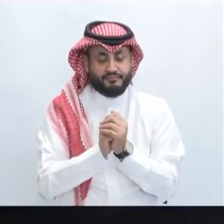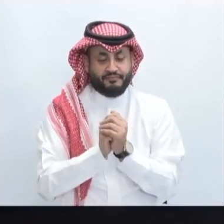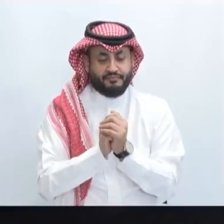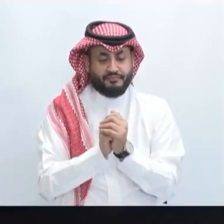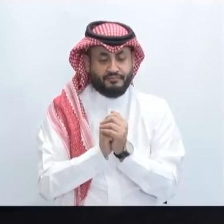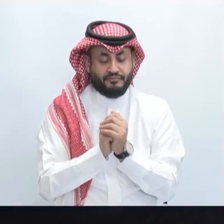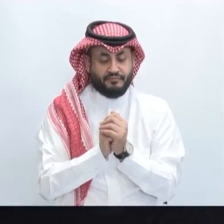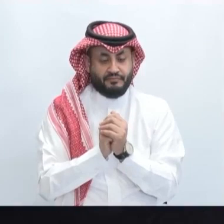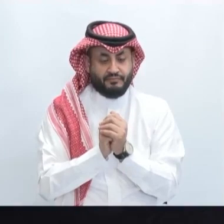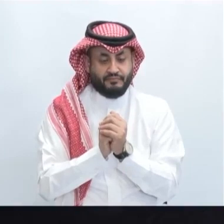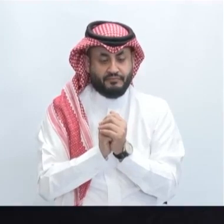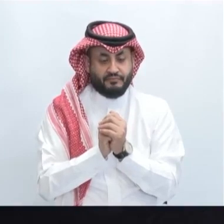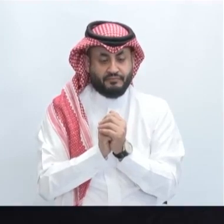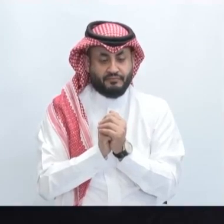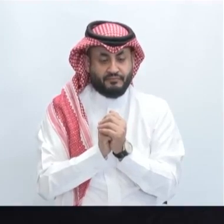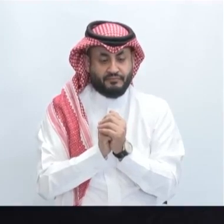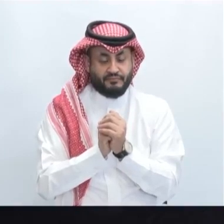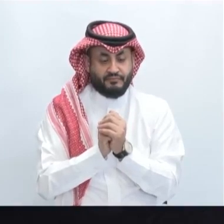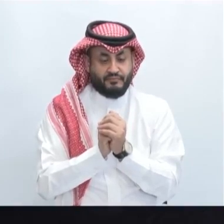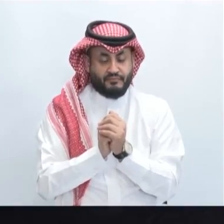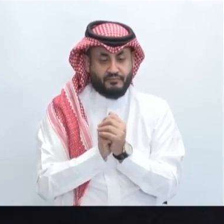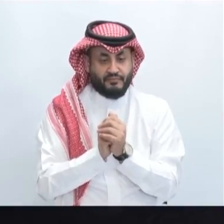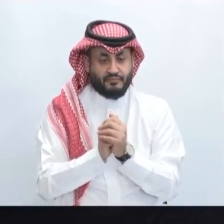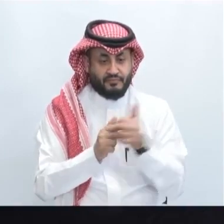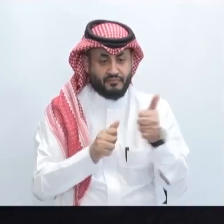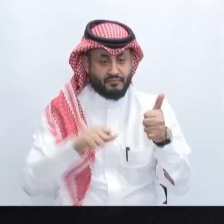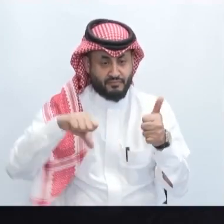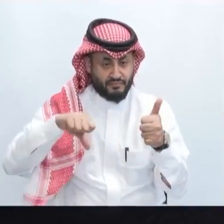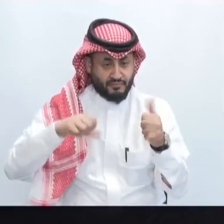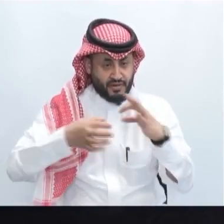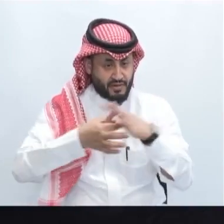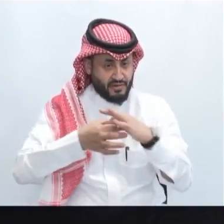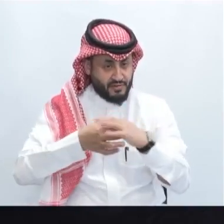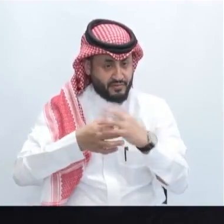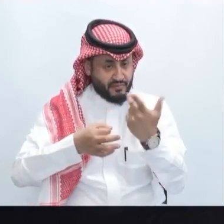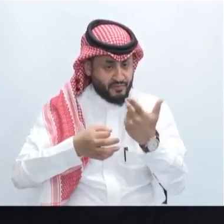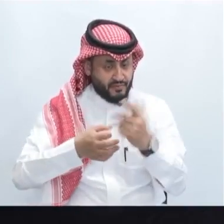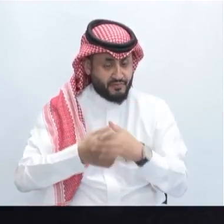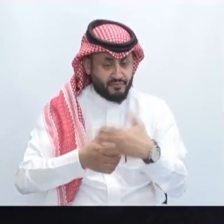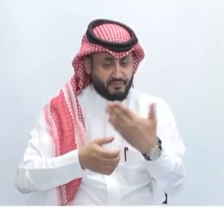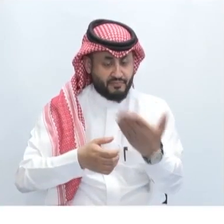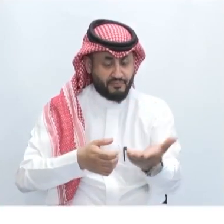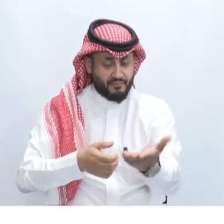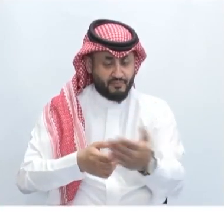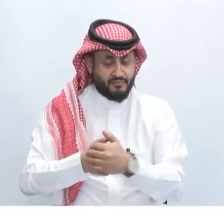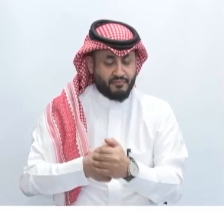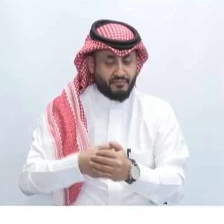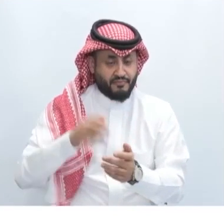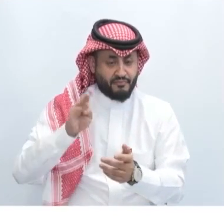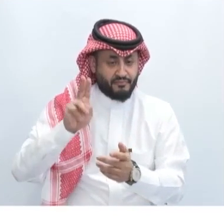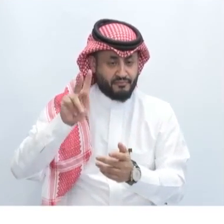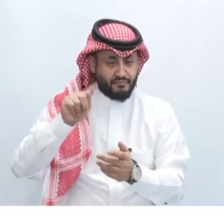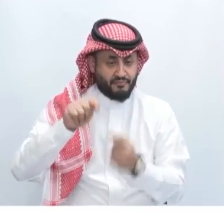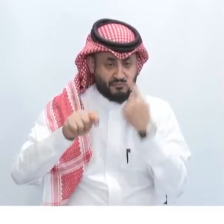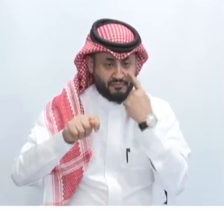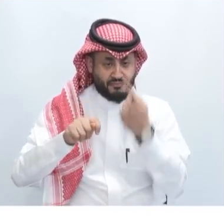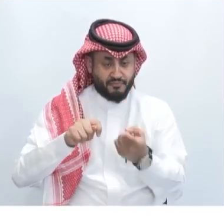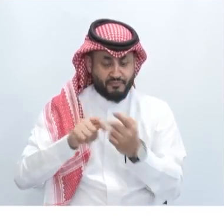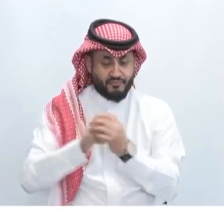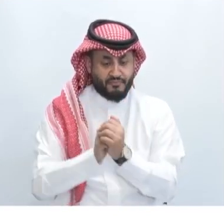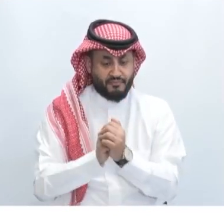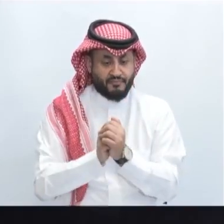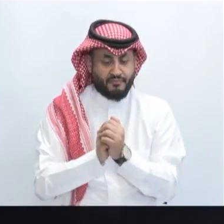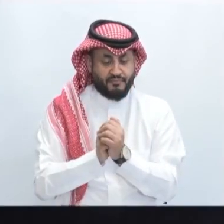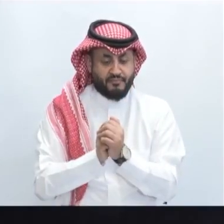if I have one thing, but I don't have the other, here in this case, we use the word but.